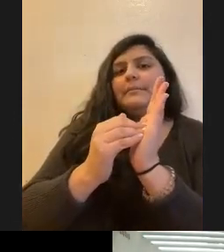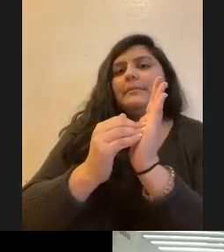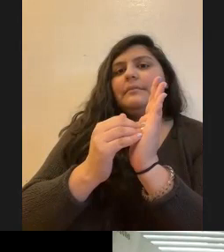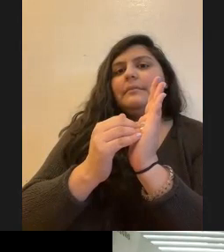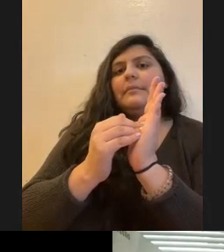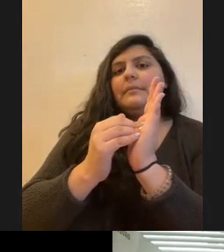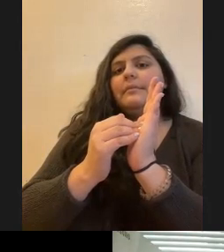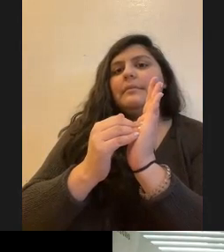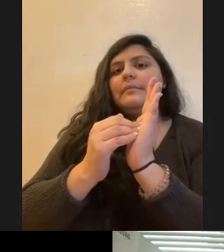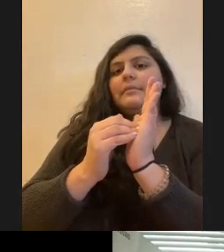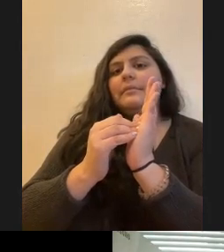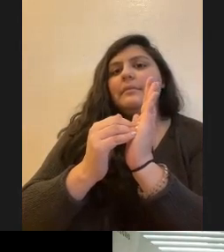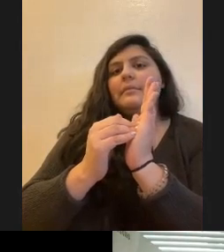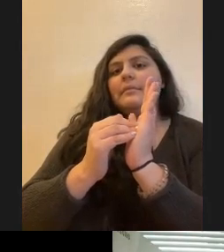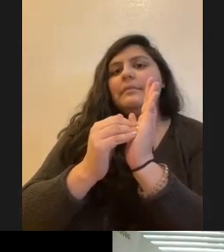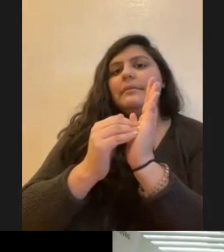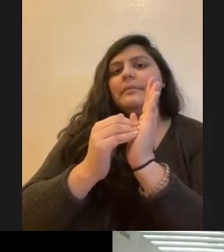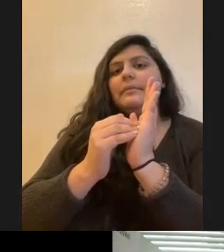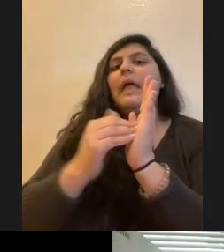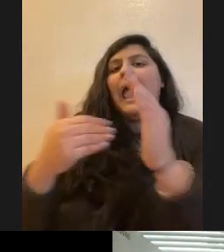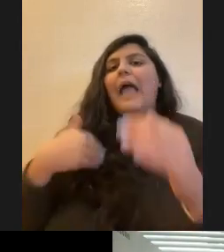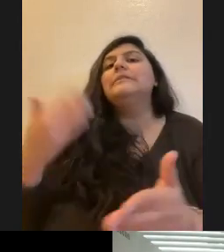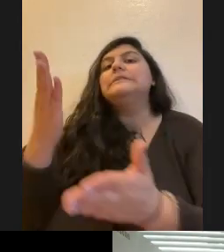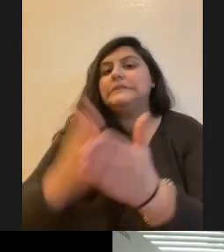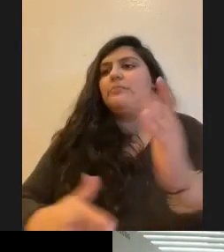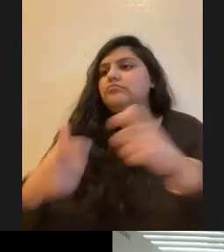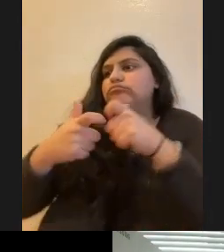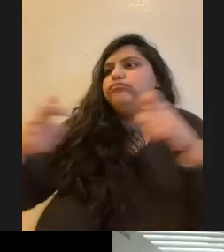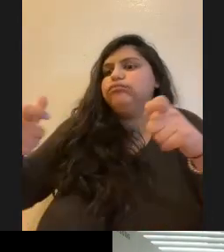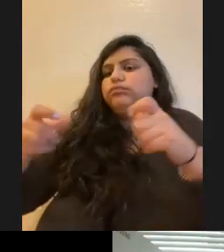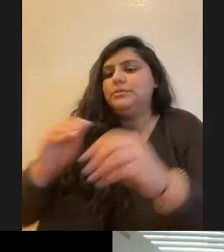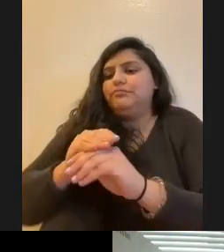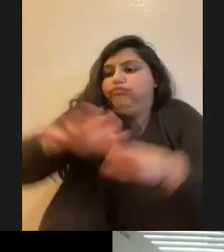there's been some biomass explosion of